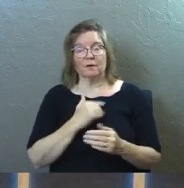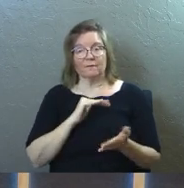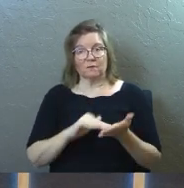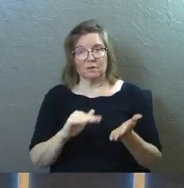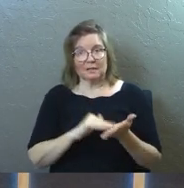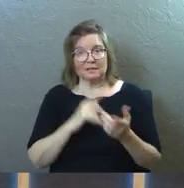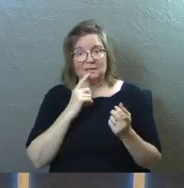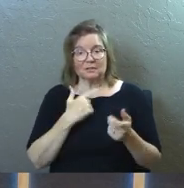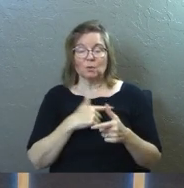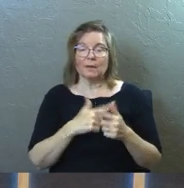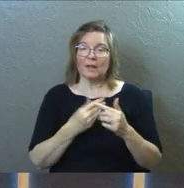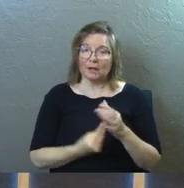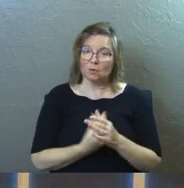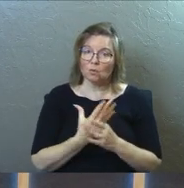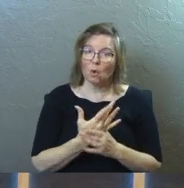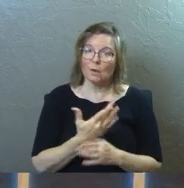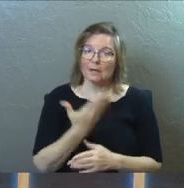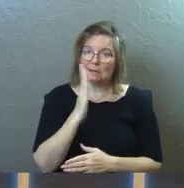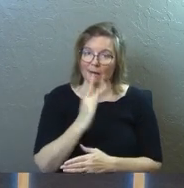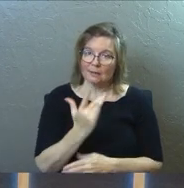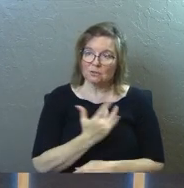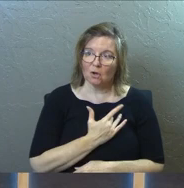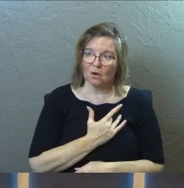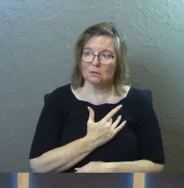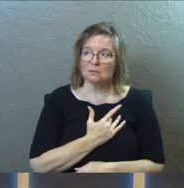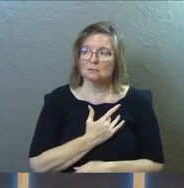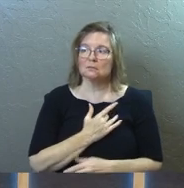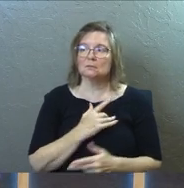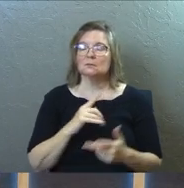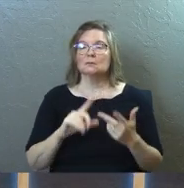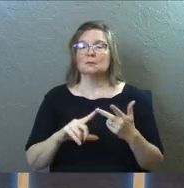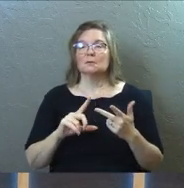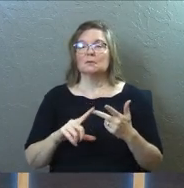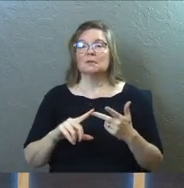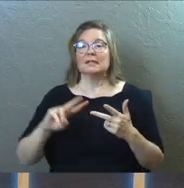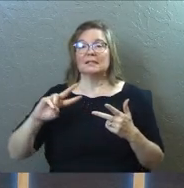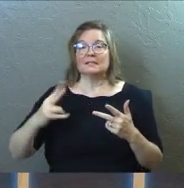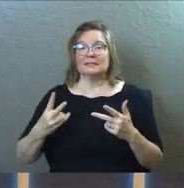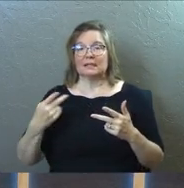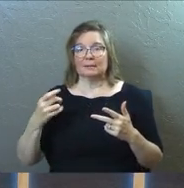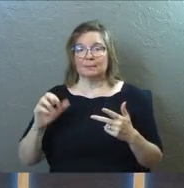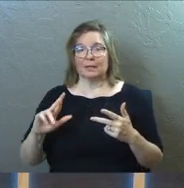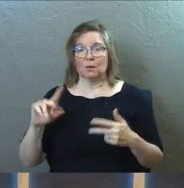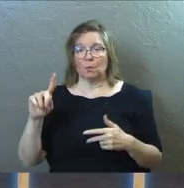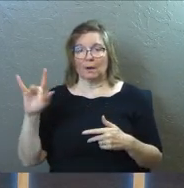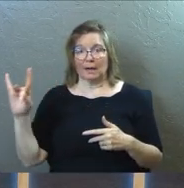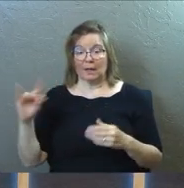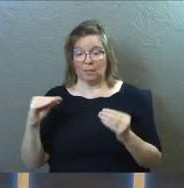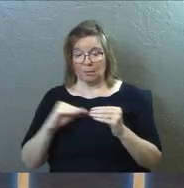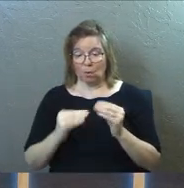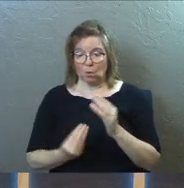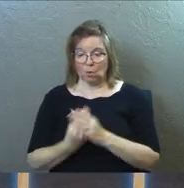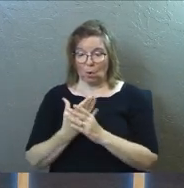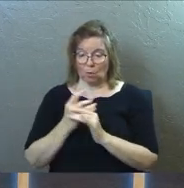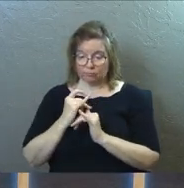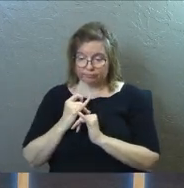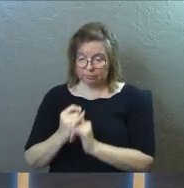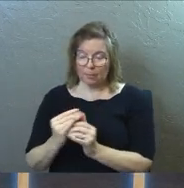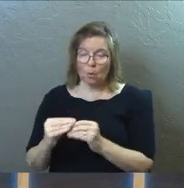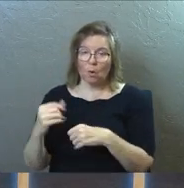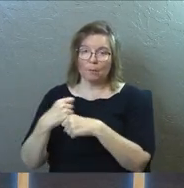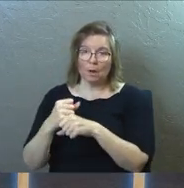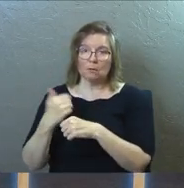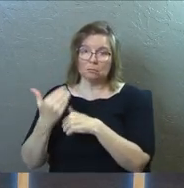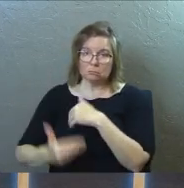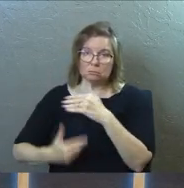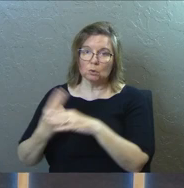grow in God's heart. Grow in God's heart. And here's the scriptures. 2 Peter 1:8, the more you grow like this, the more productive